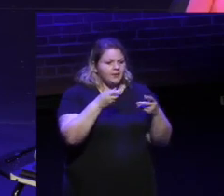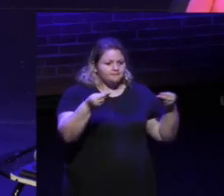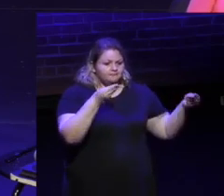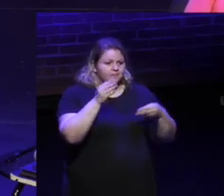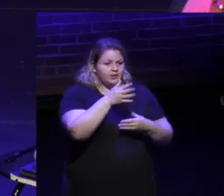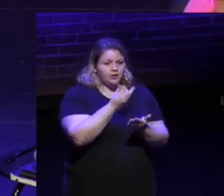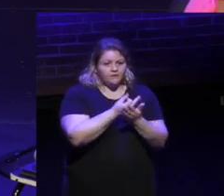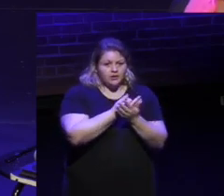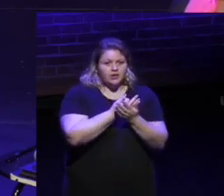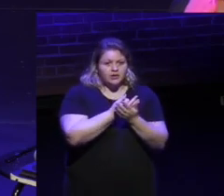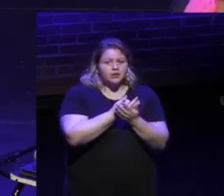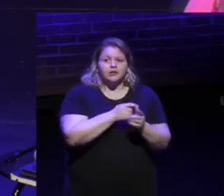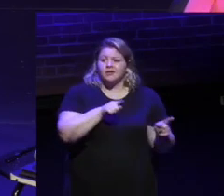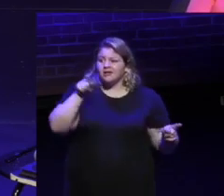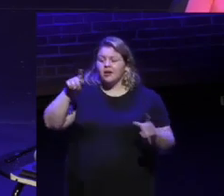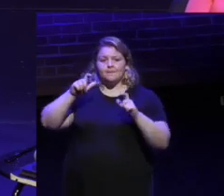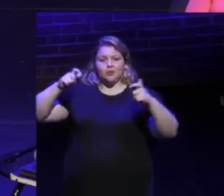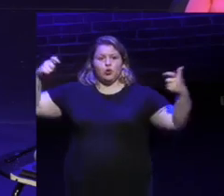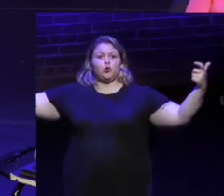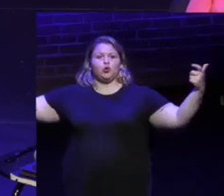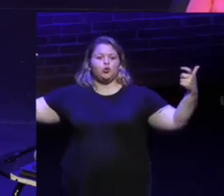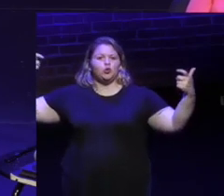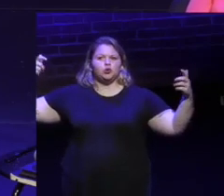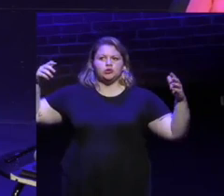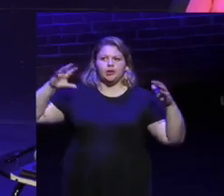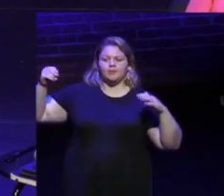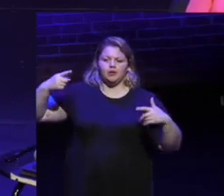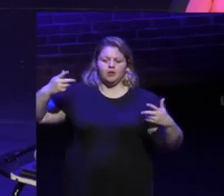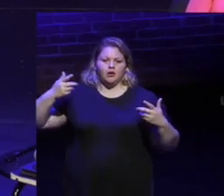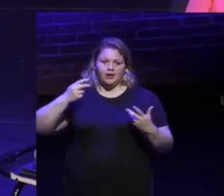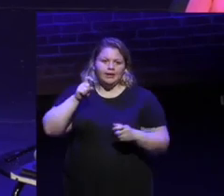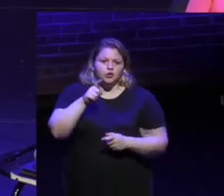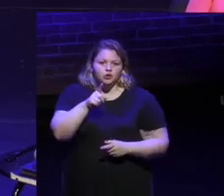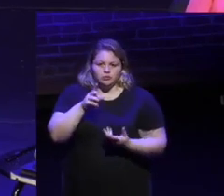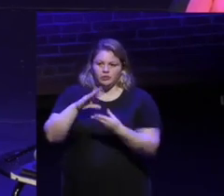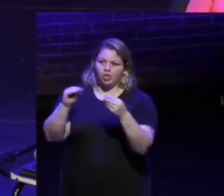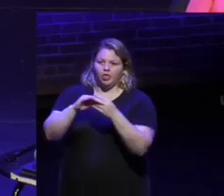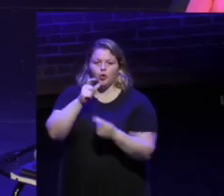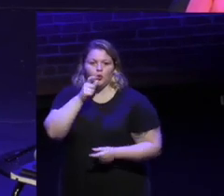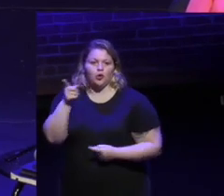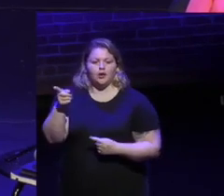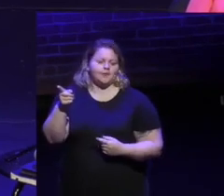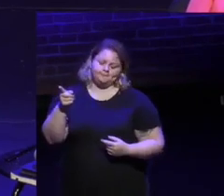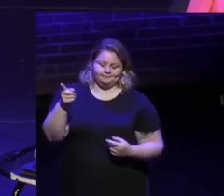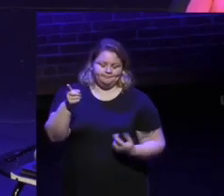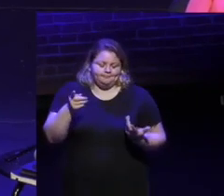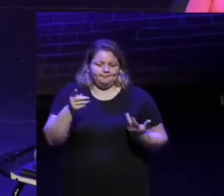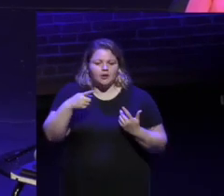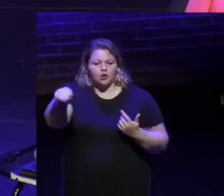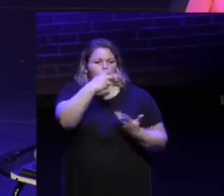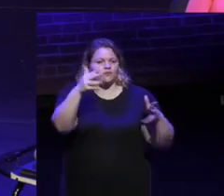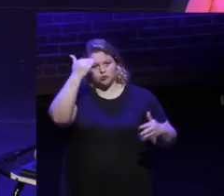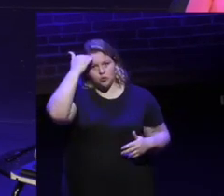are massively powerful. We don't have to name names, but we all know who we're talking about. They're massively powerful, they have massive endowments, and